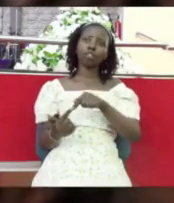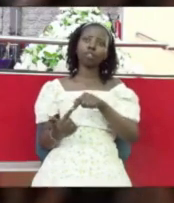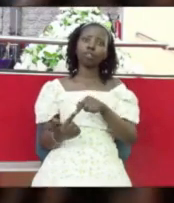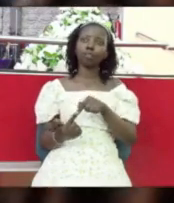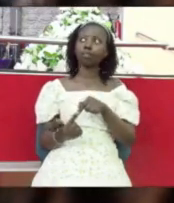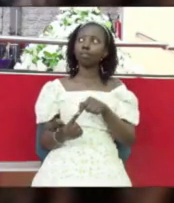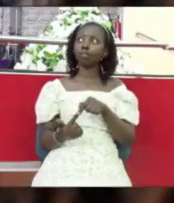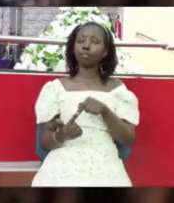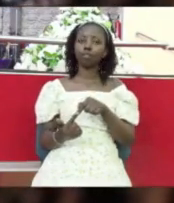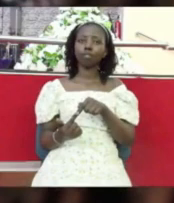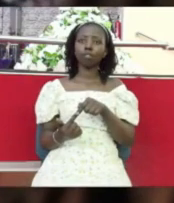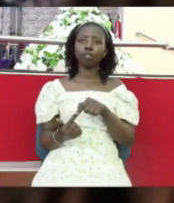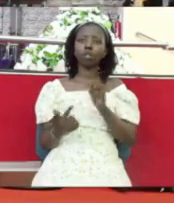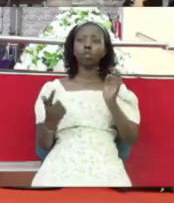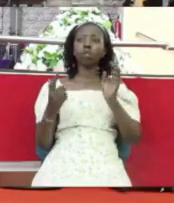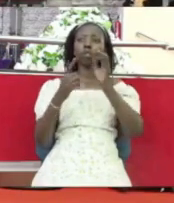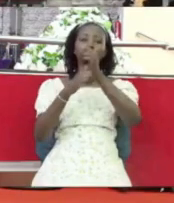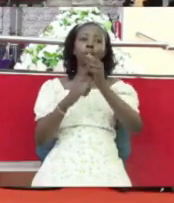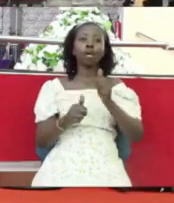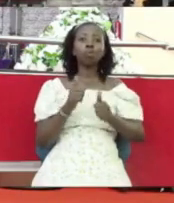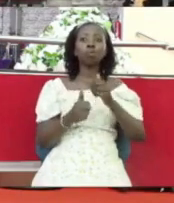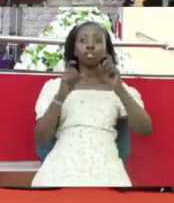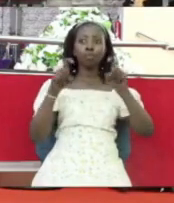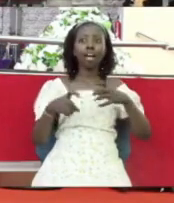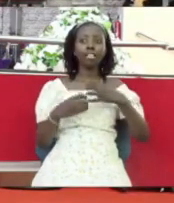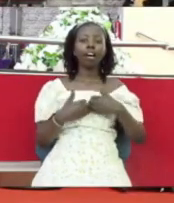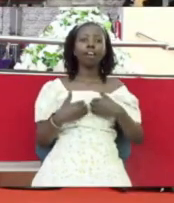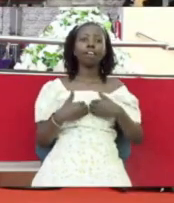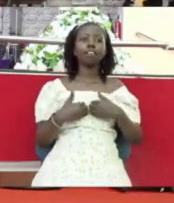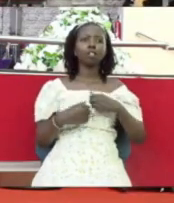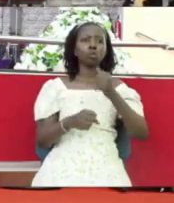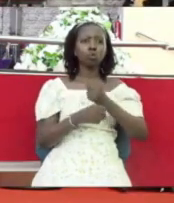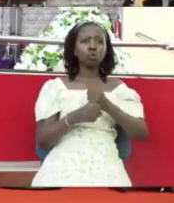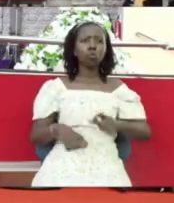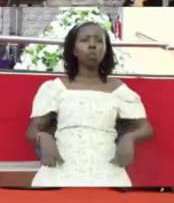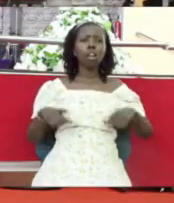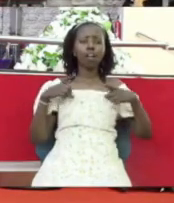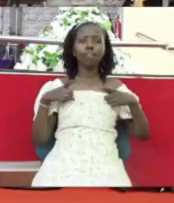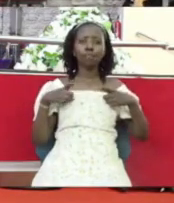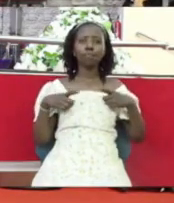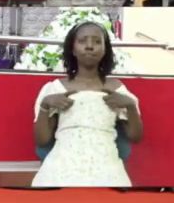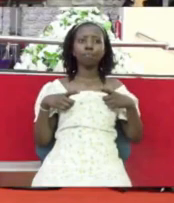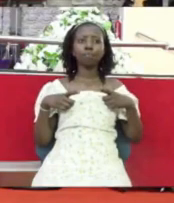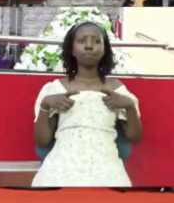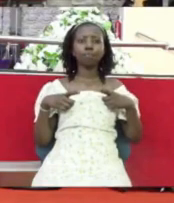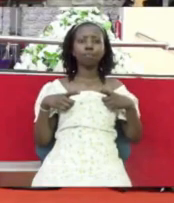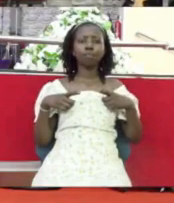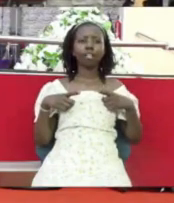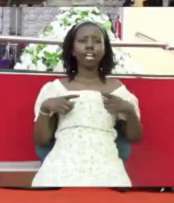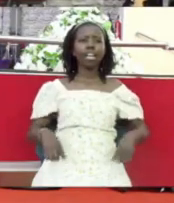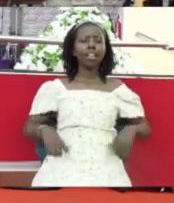so the motivation that we need to have ile is to do life is to is to live with one